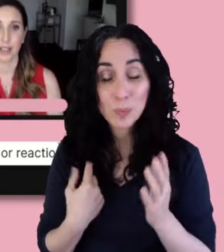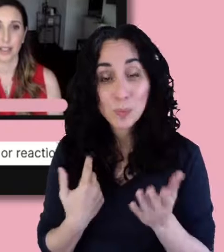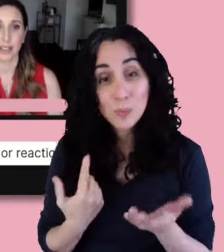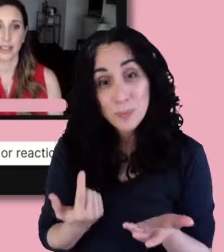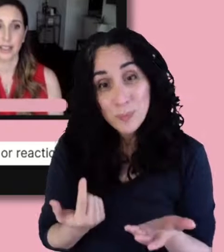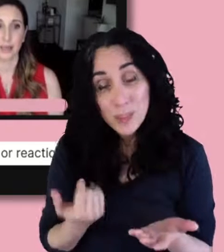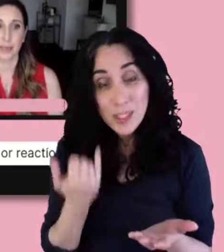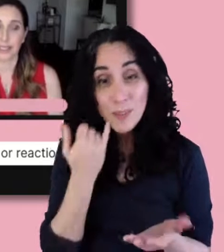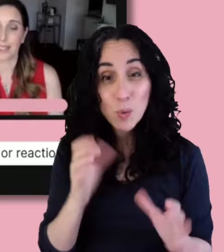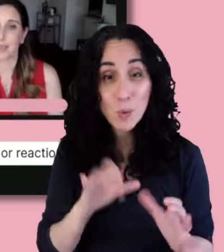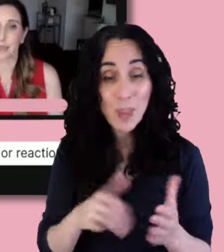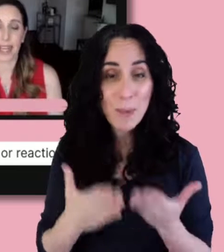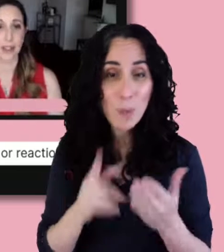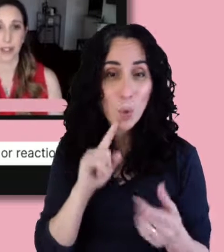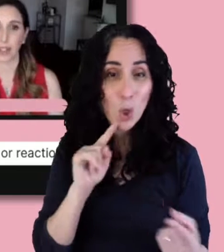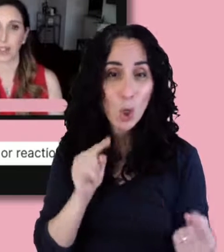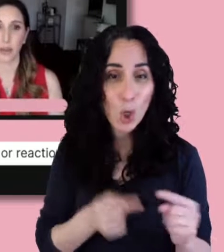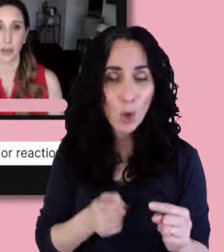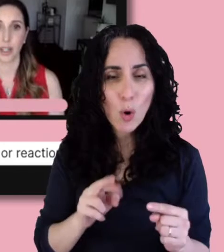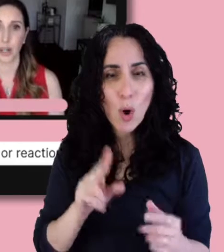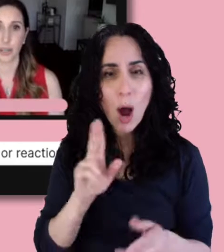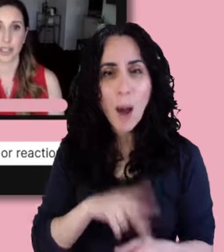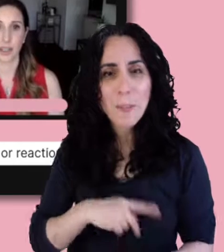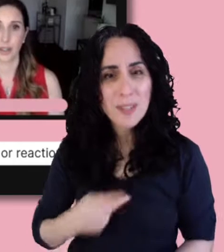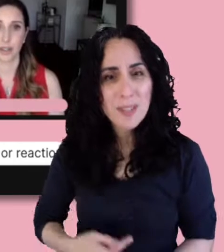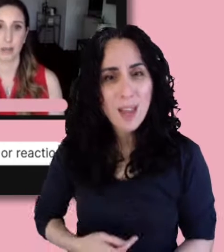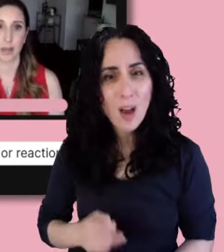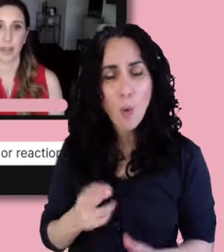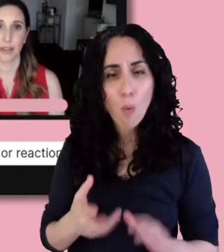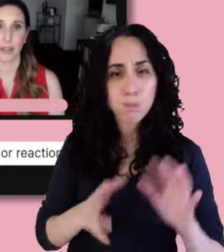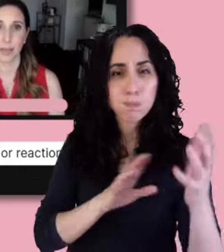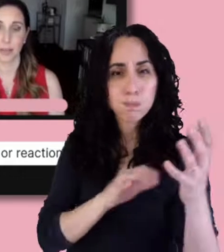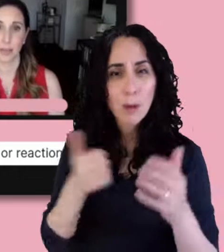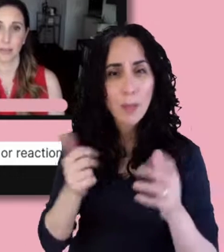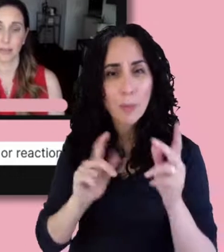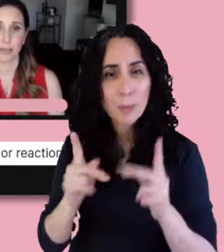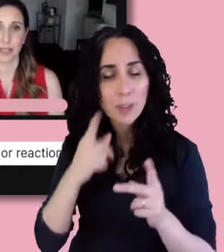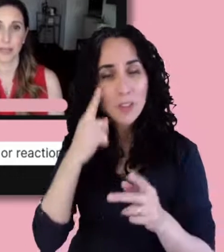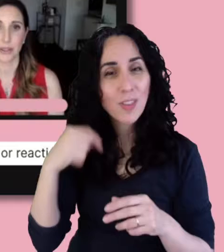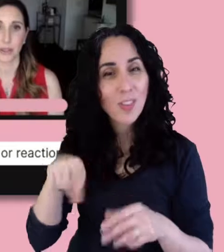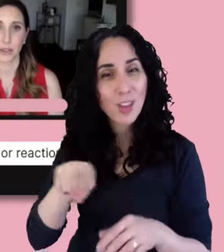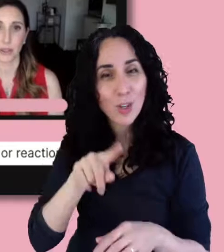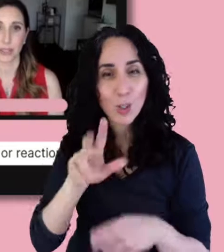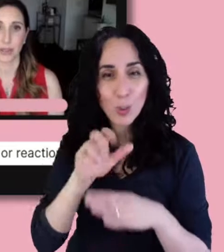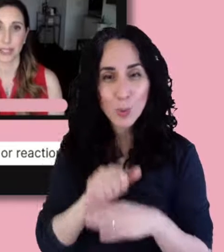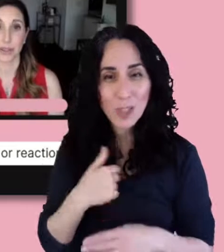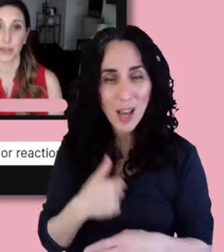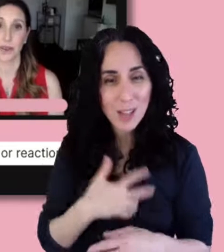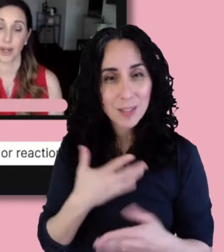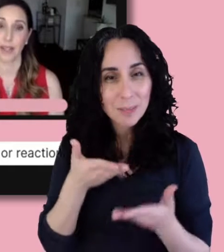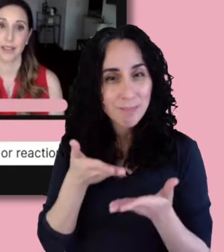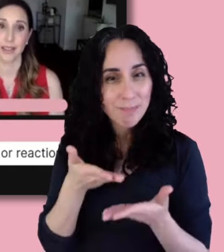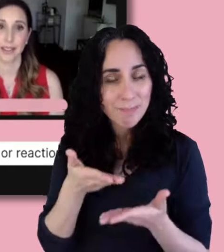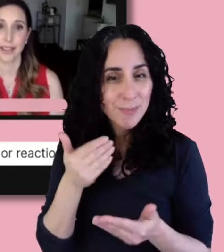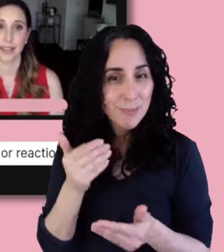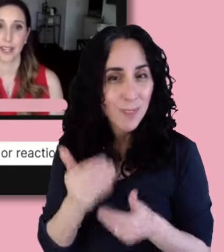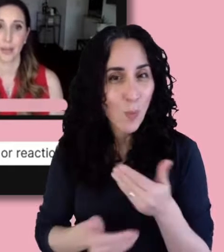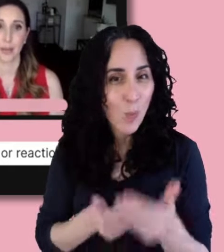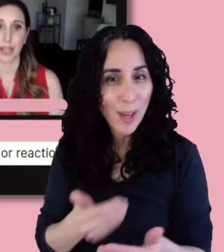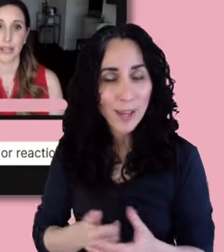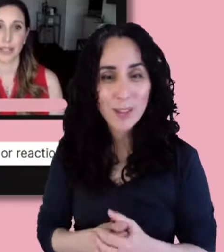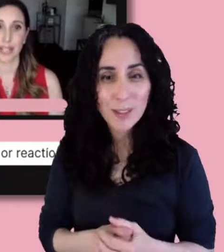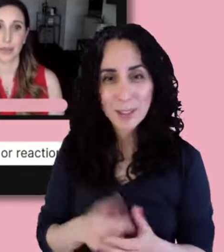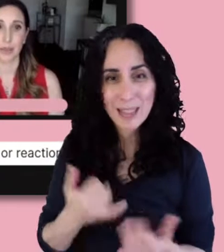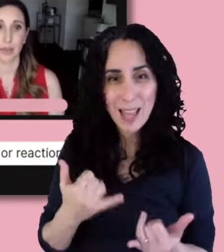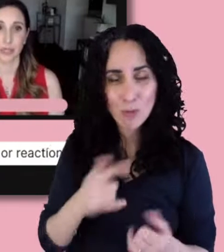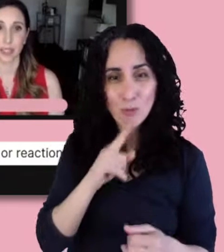ourselves might either hurt or upset or disrupt other people because they're used to us being a certain way. And